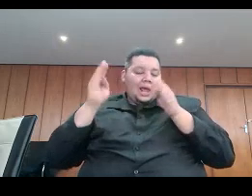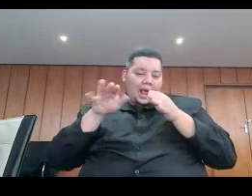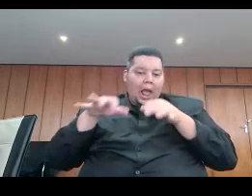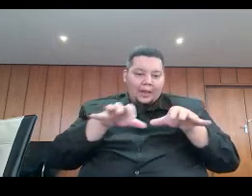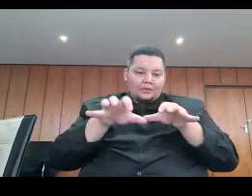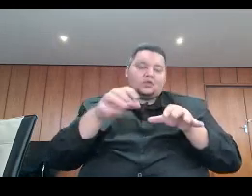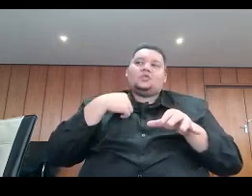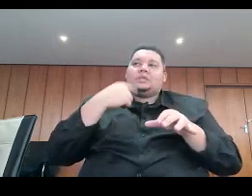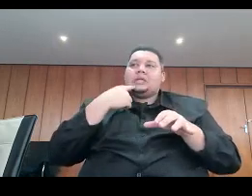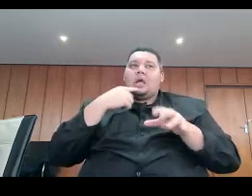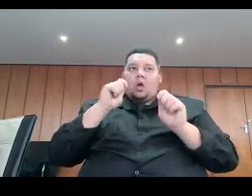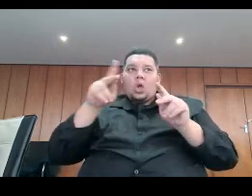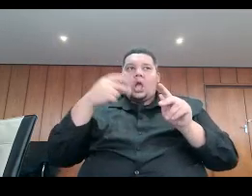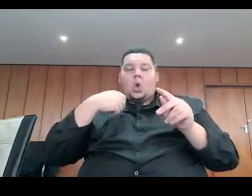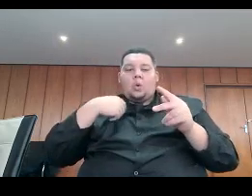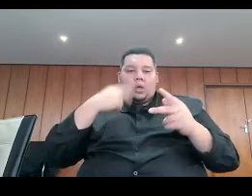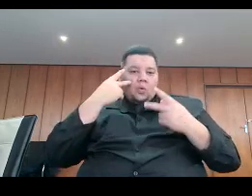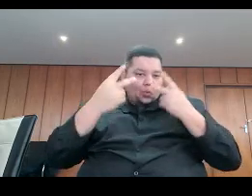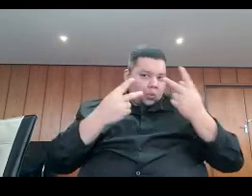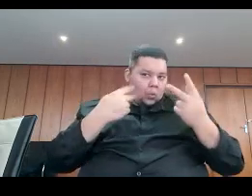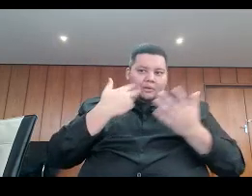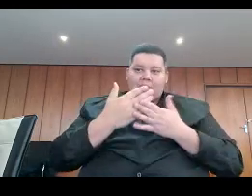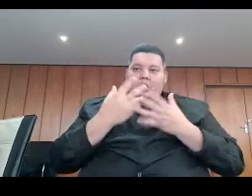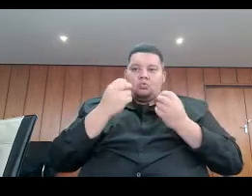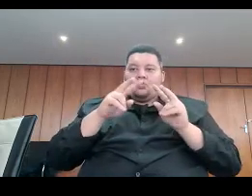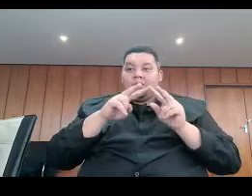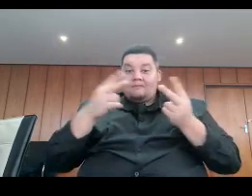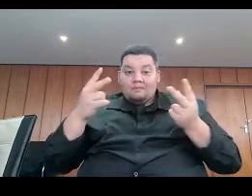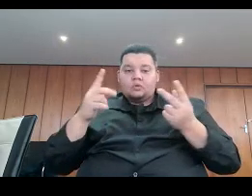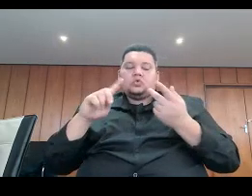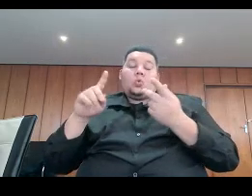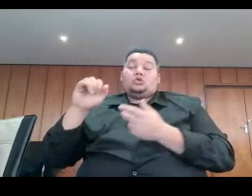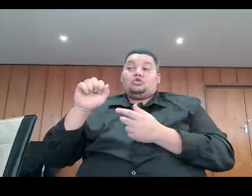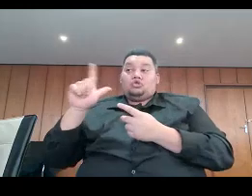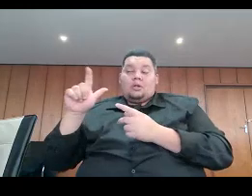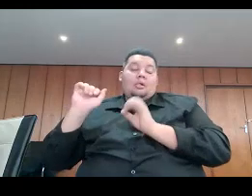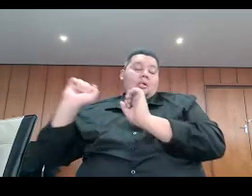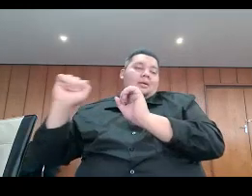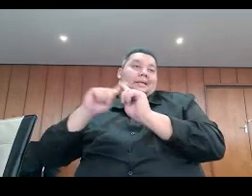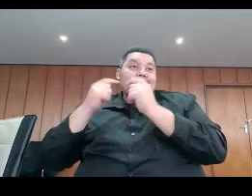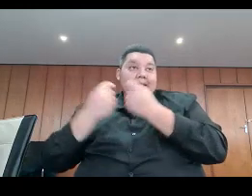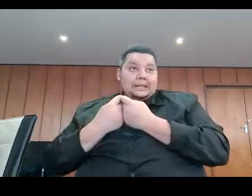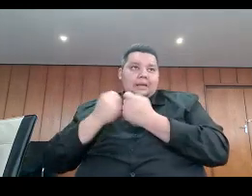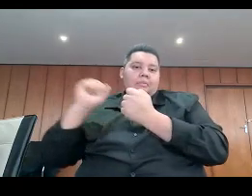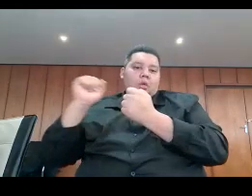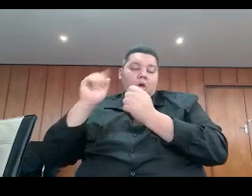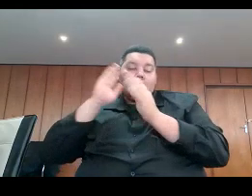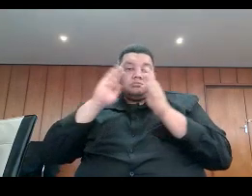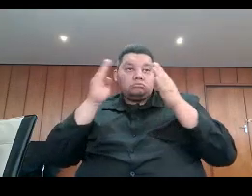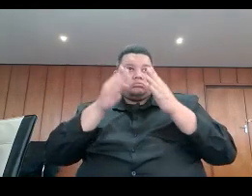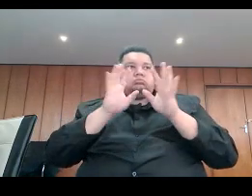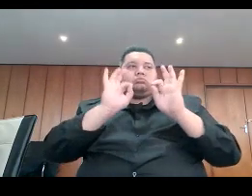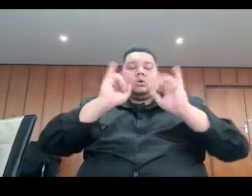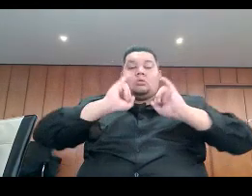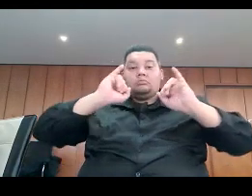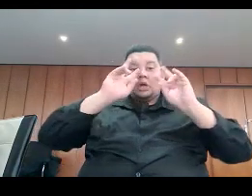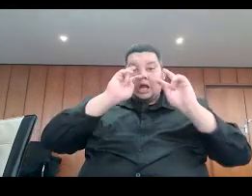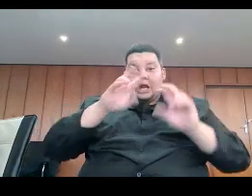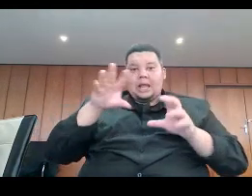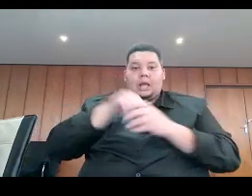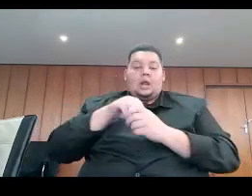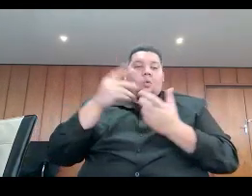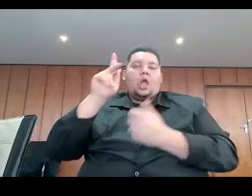like, let's look at what we could do differently. And so Jill and her team have embarked on an extensive study in